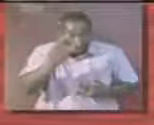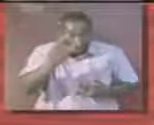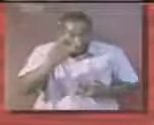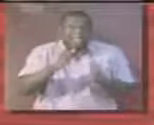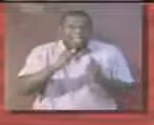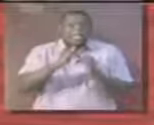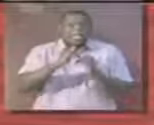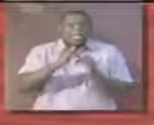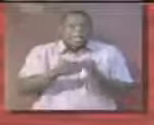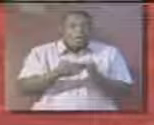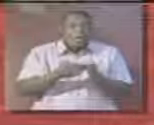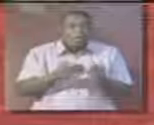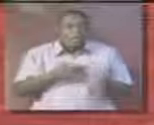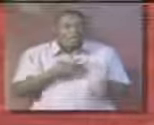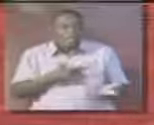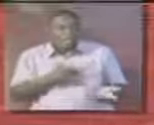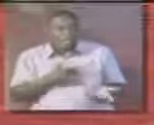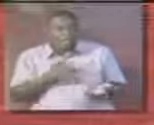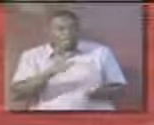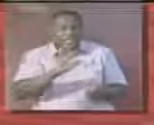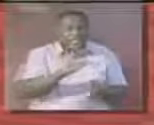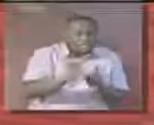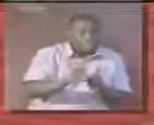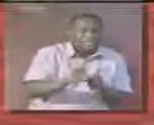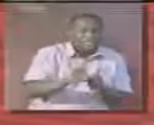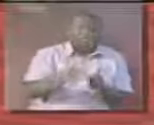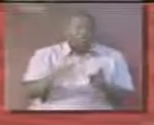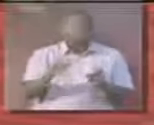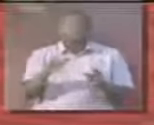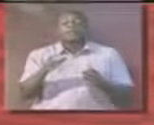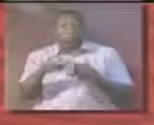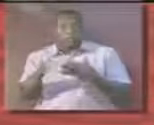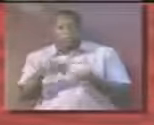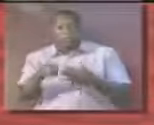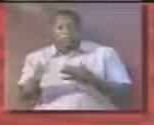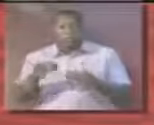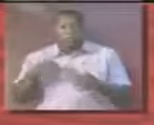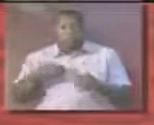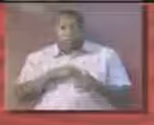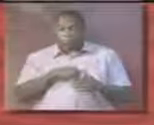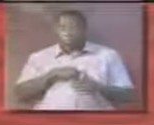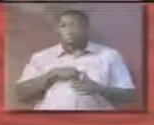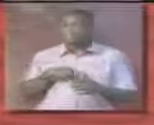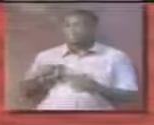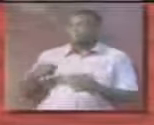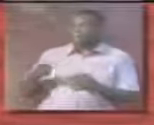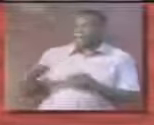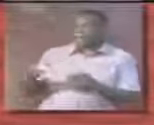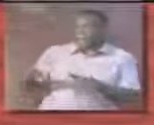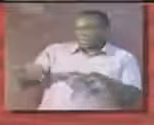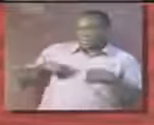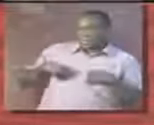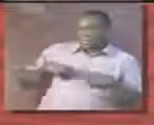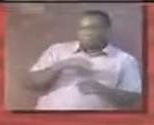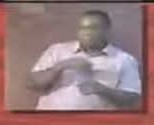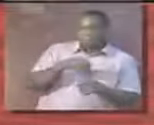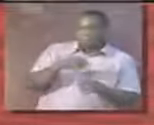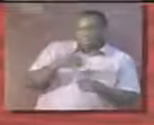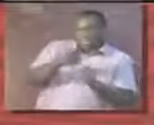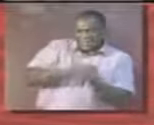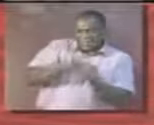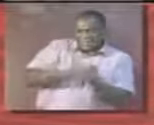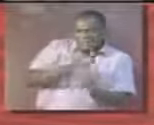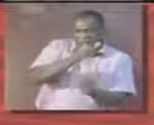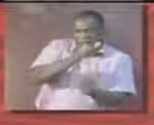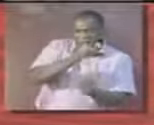even though we are admitting 10 persons for every 100, we are only discharging 2 for every 100.